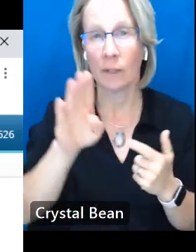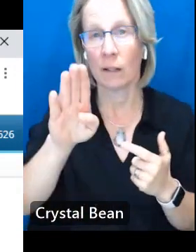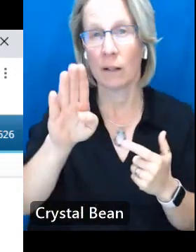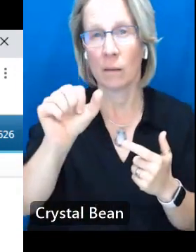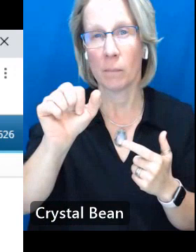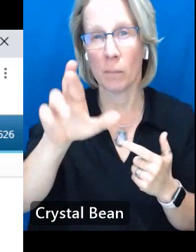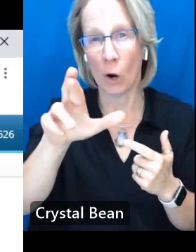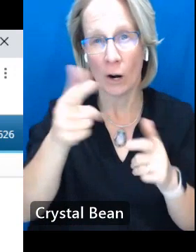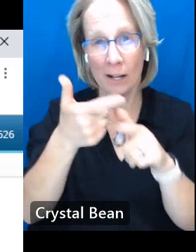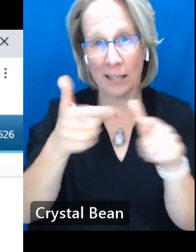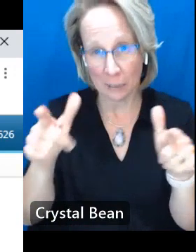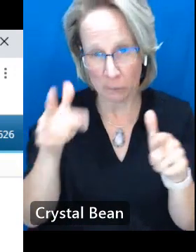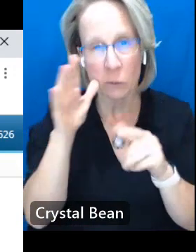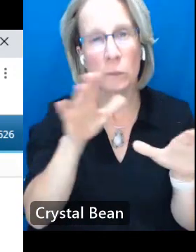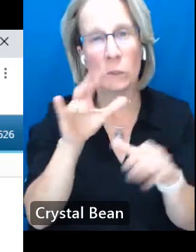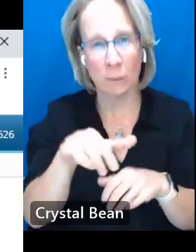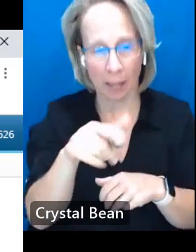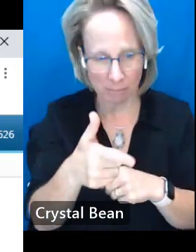that there.